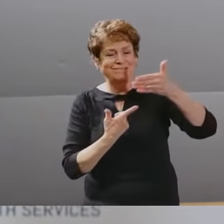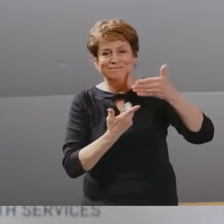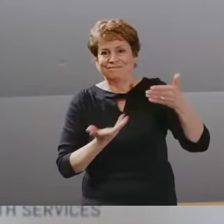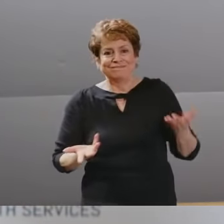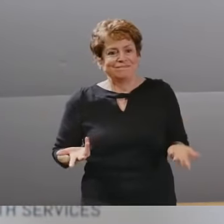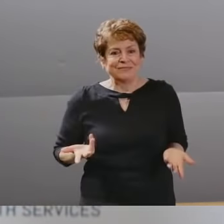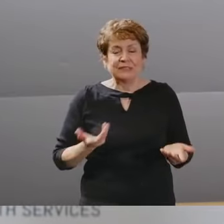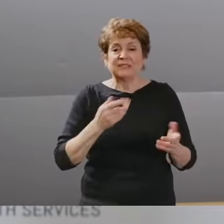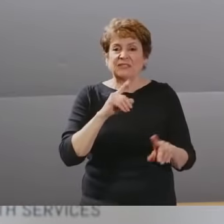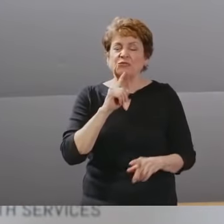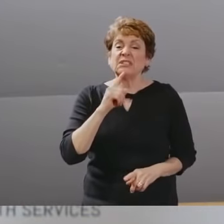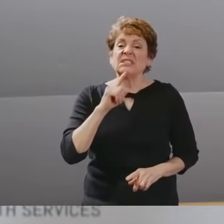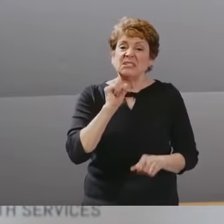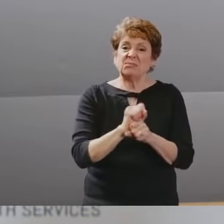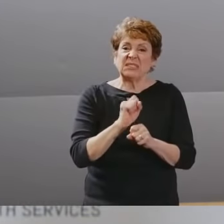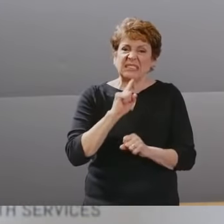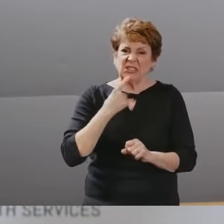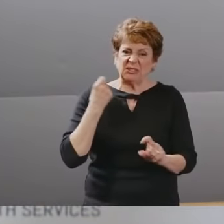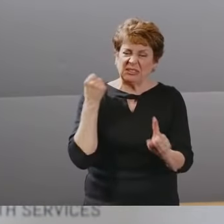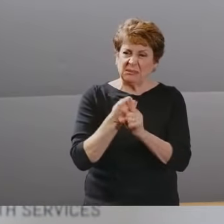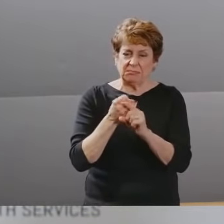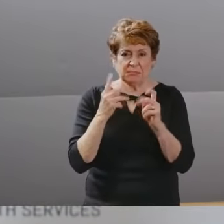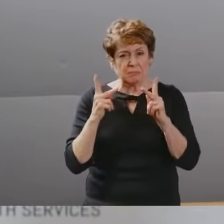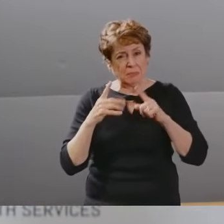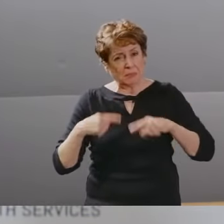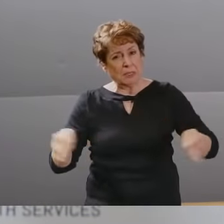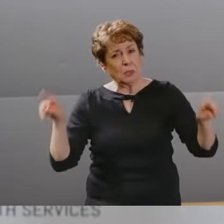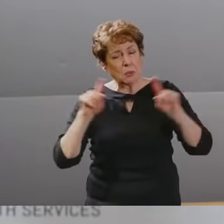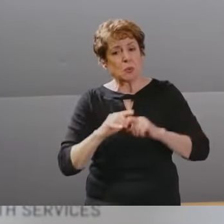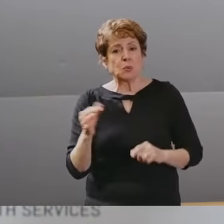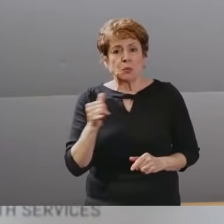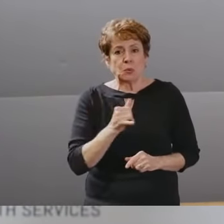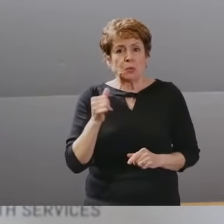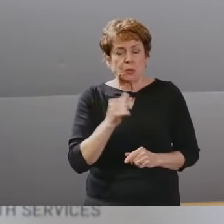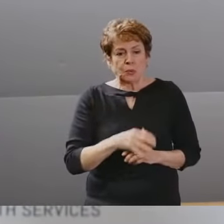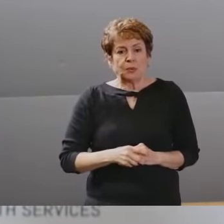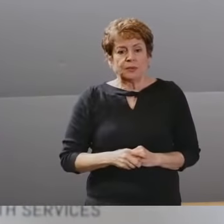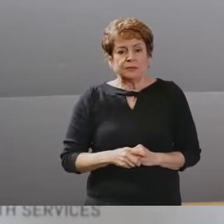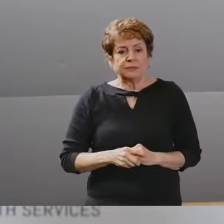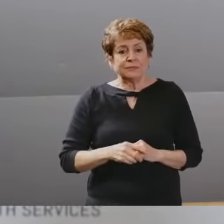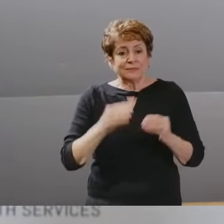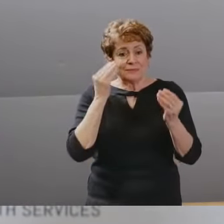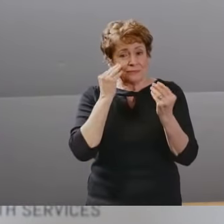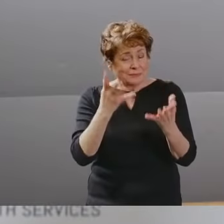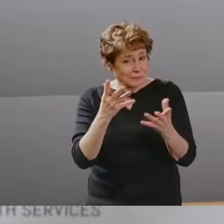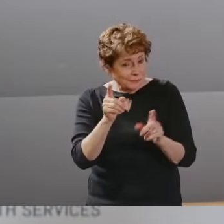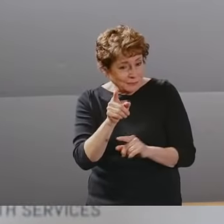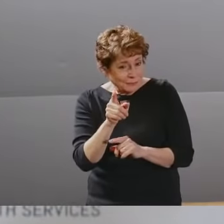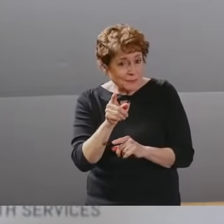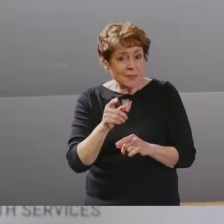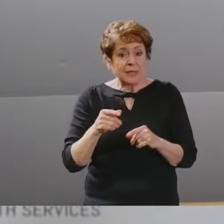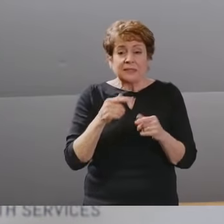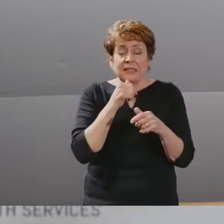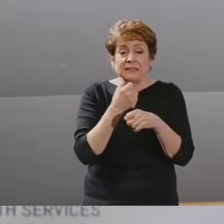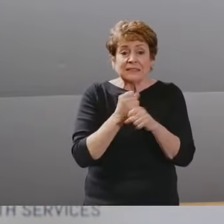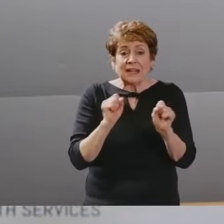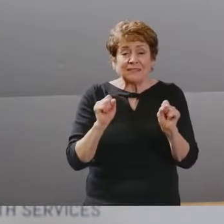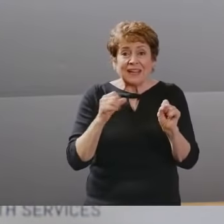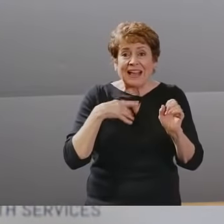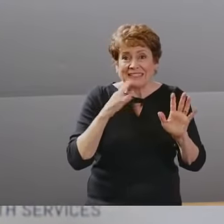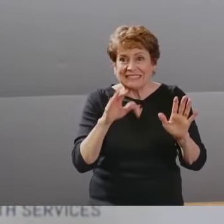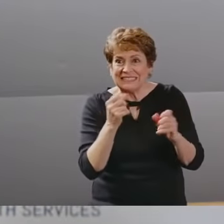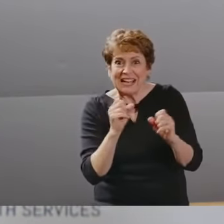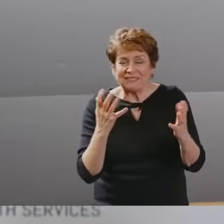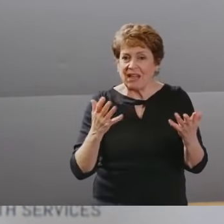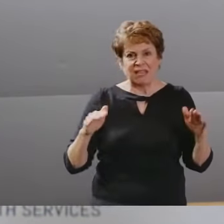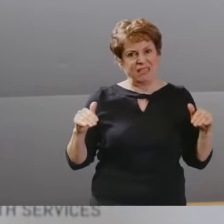many Arizonans. And so when I say we just aren't out of the woods quite yet, or